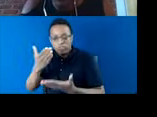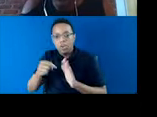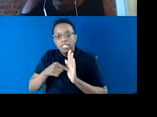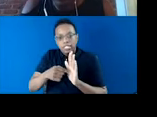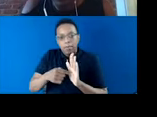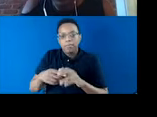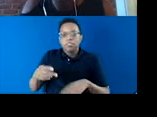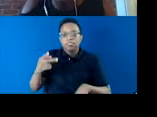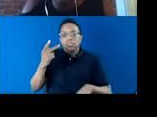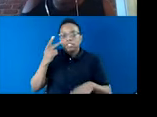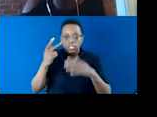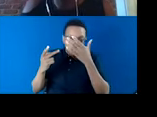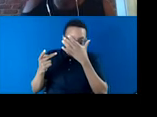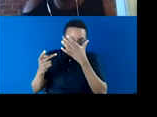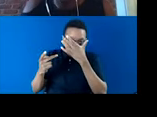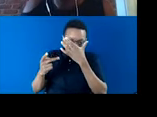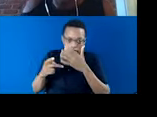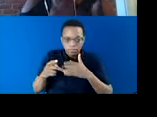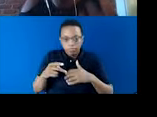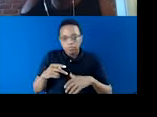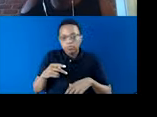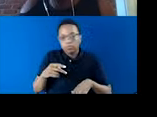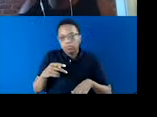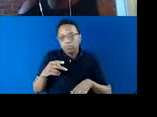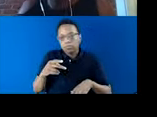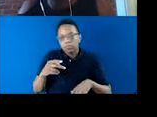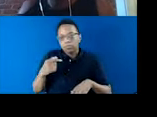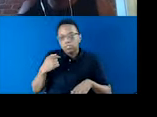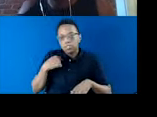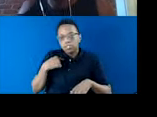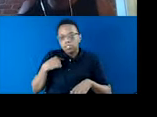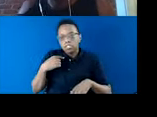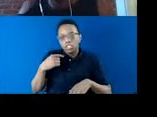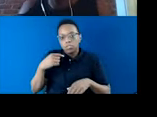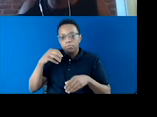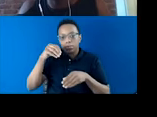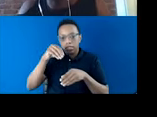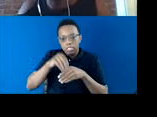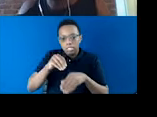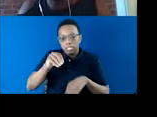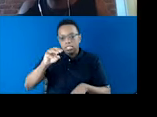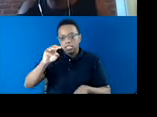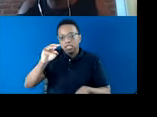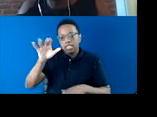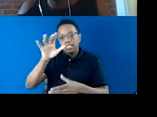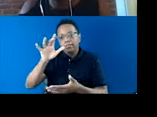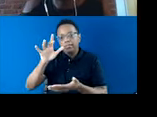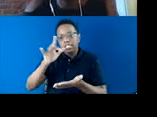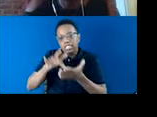seeing Honduras was named. So I would personally put that in the Mexico, the Caribbean, and Central America